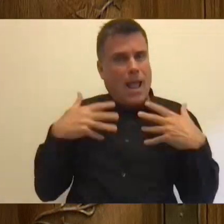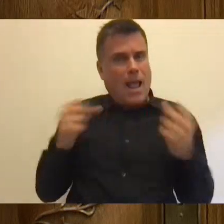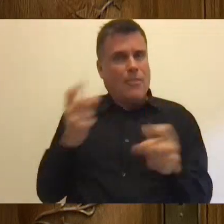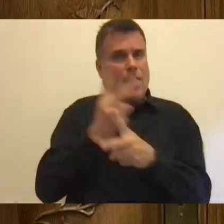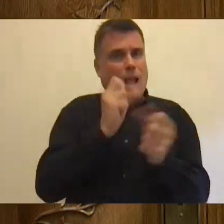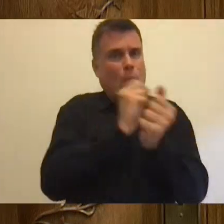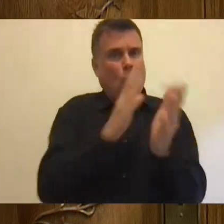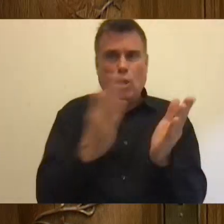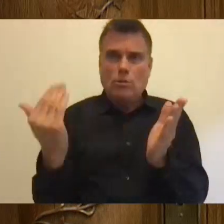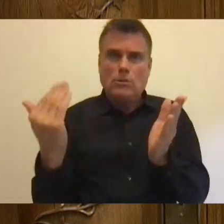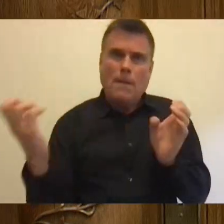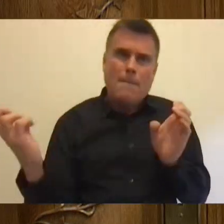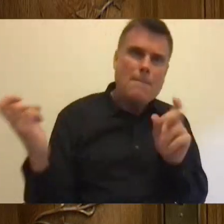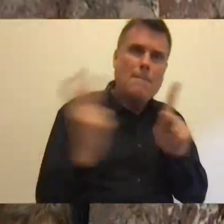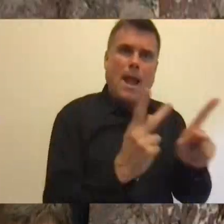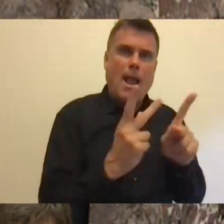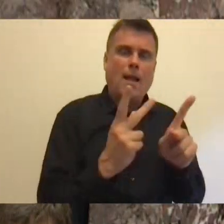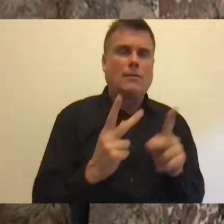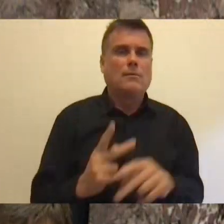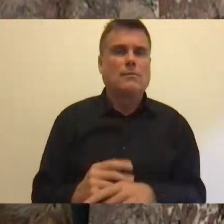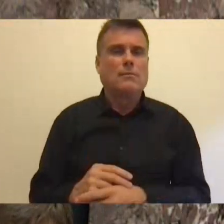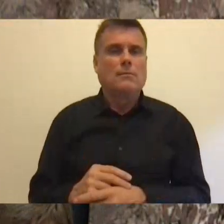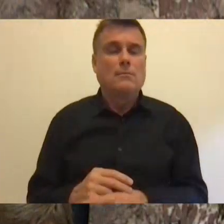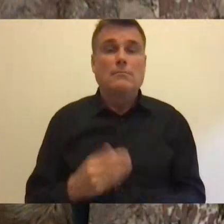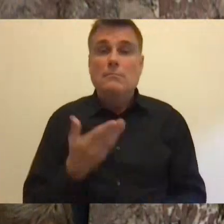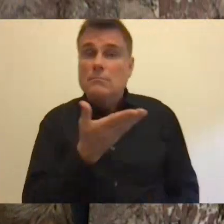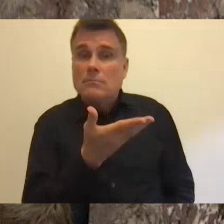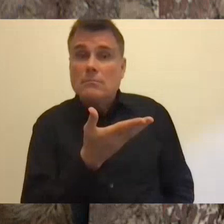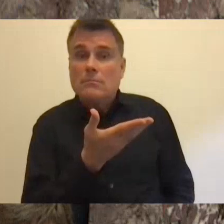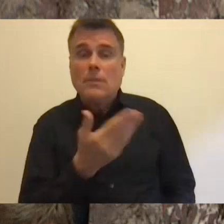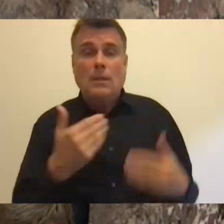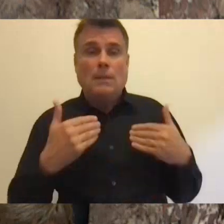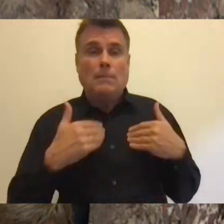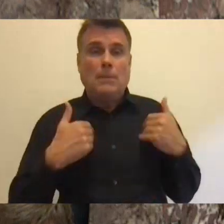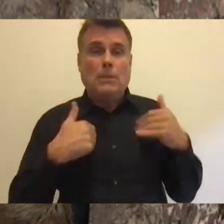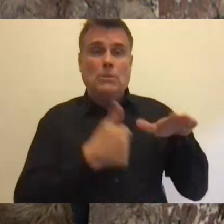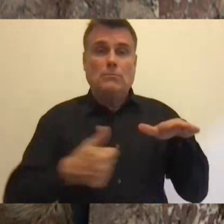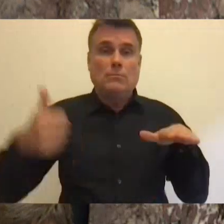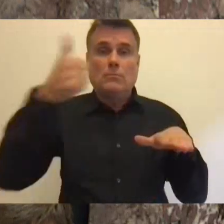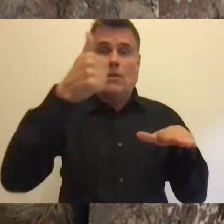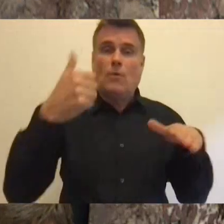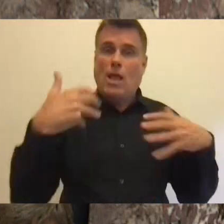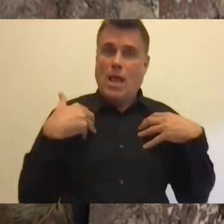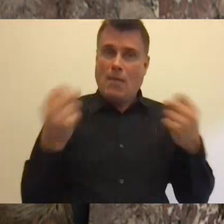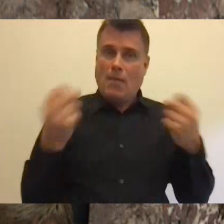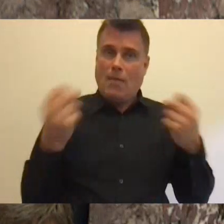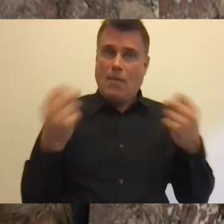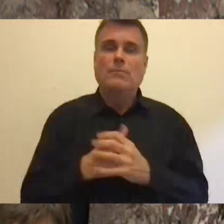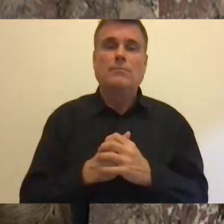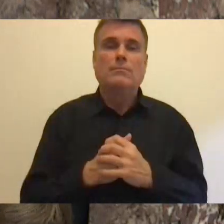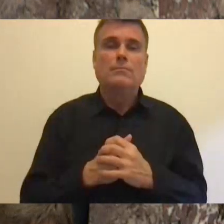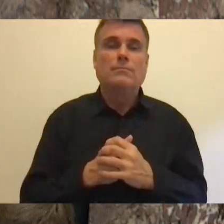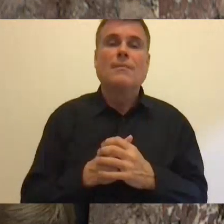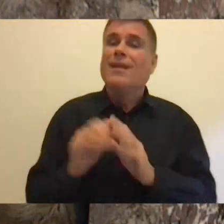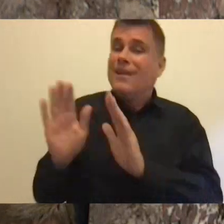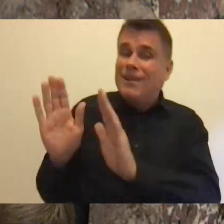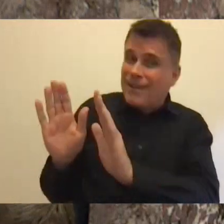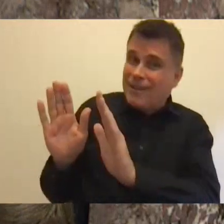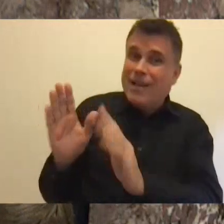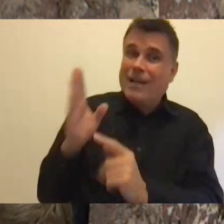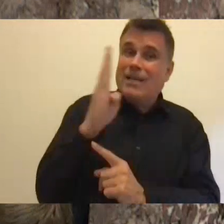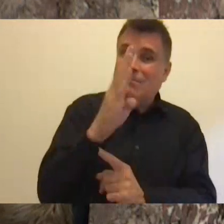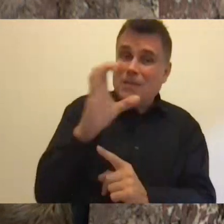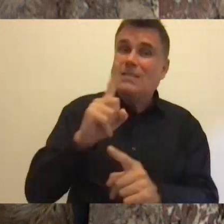Minister of Health. Well, Honourable Speaker, the fact is that British Columbia has led Canada in recruiting new nurses and net new nurses.